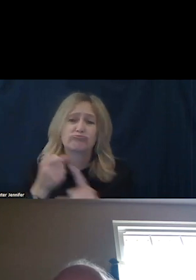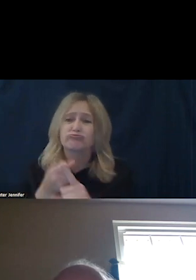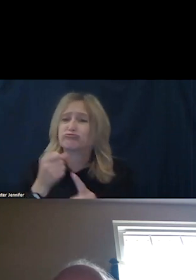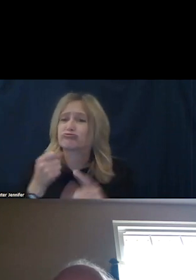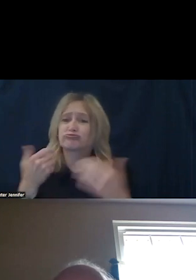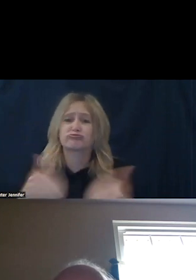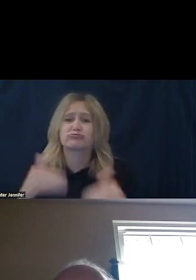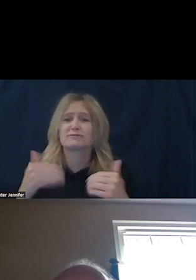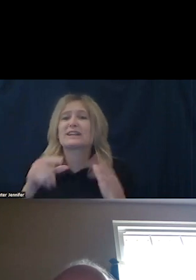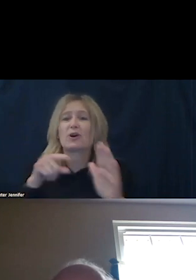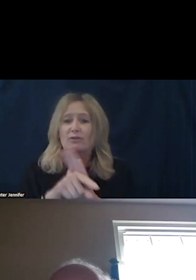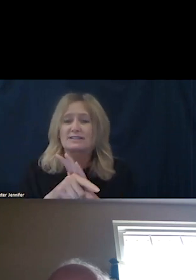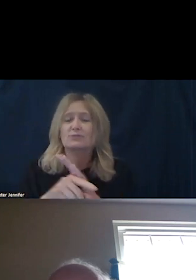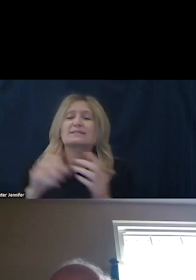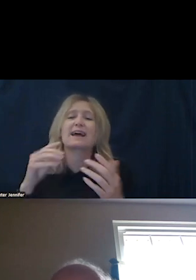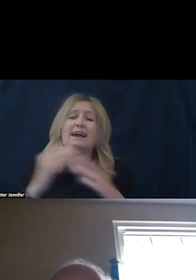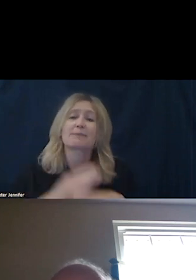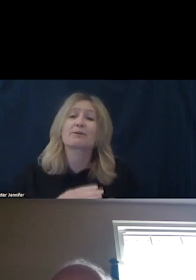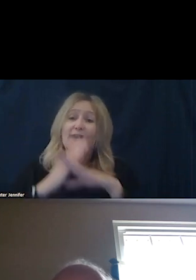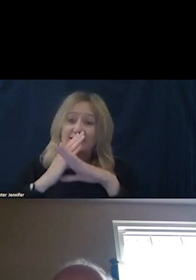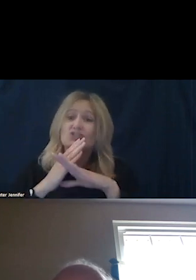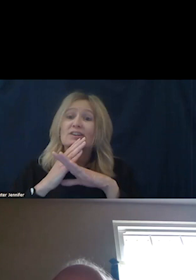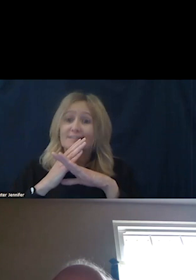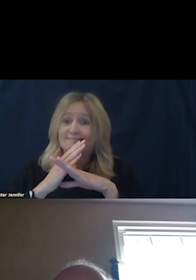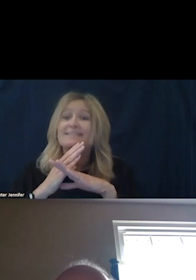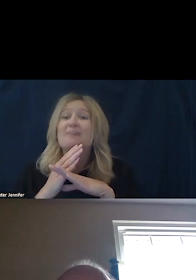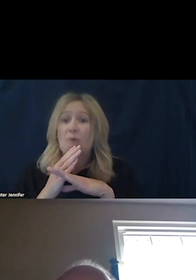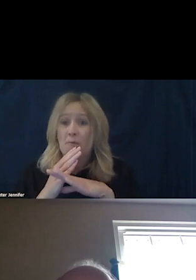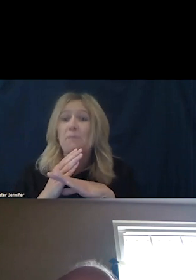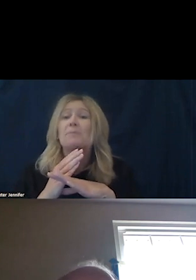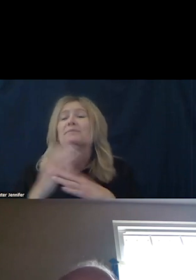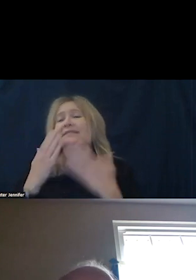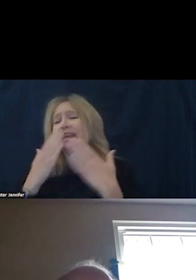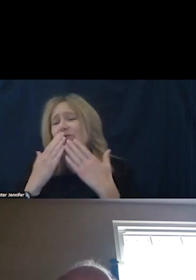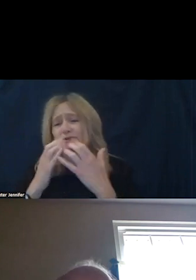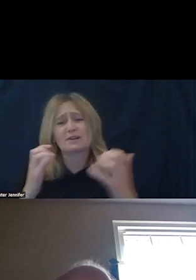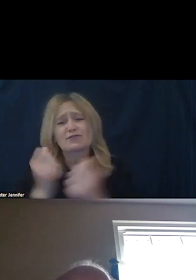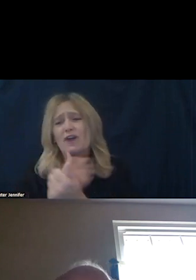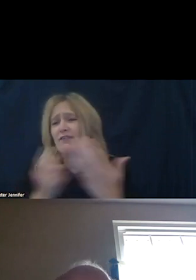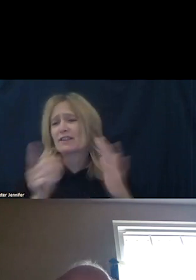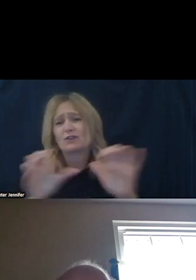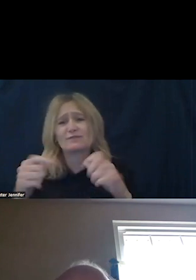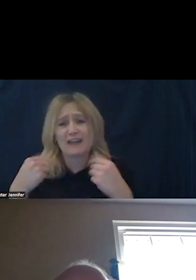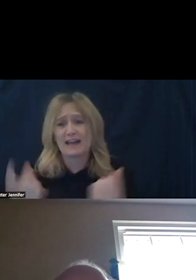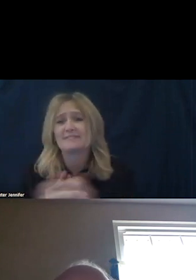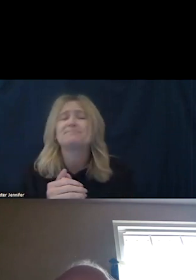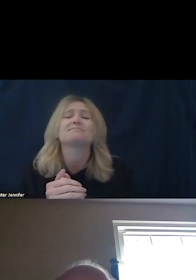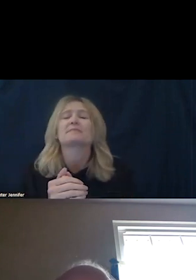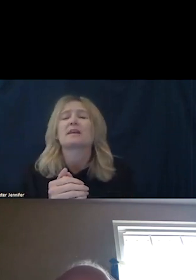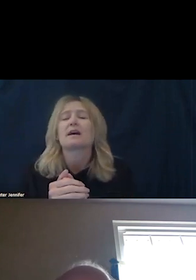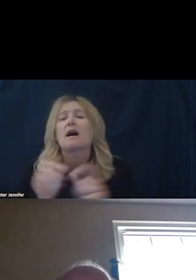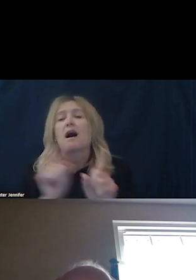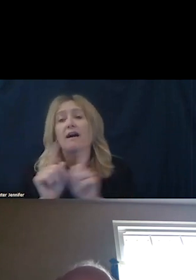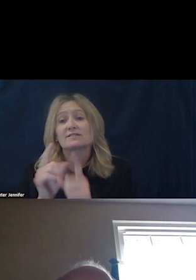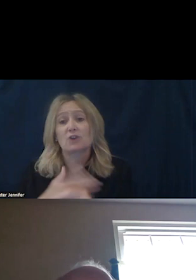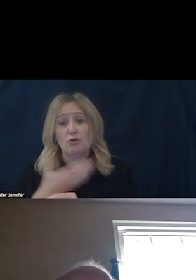the suicide and improved the suicide prevention field. So thank you for everything that you've done. I'm also